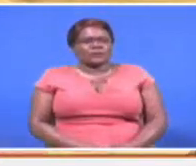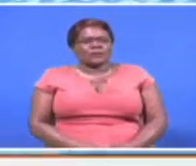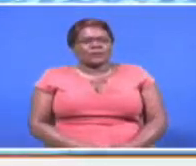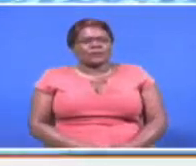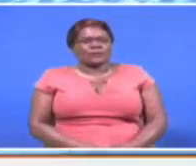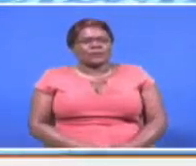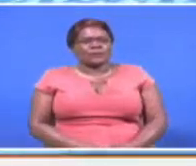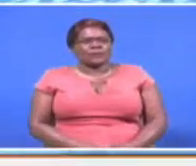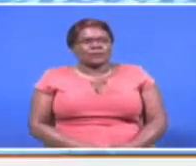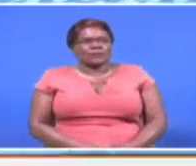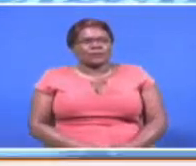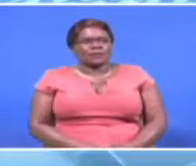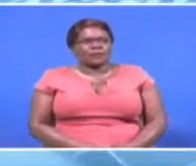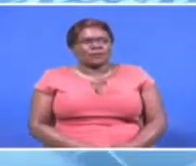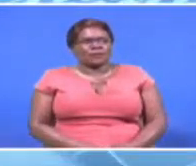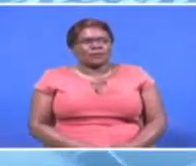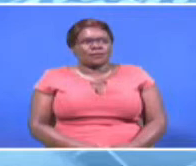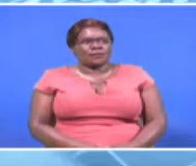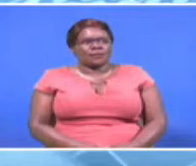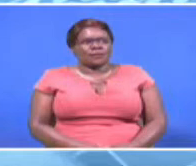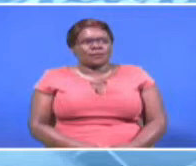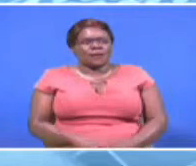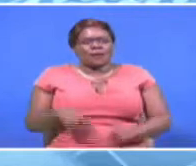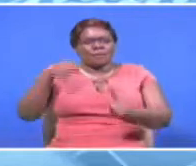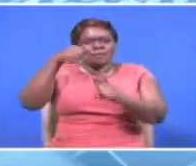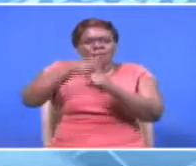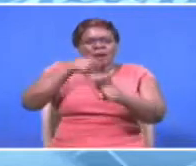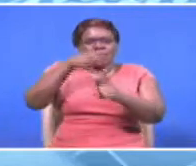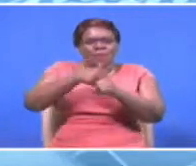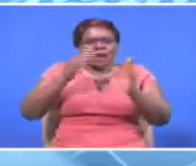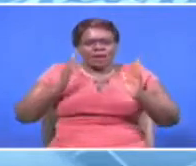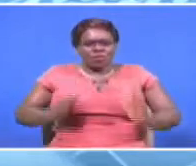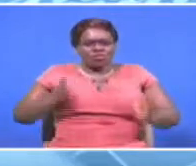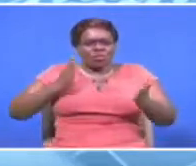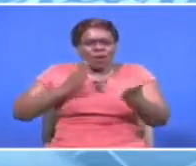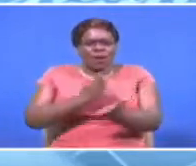Moving on, activists under the human rights lobby group operate